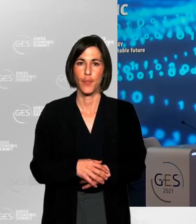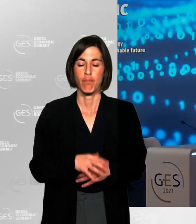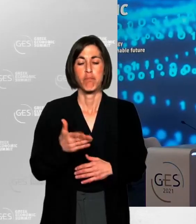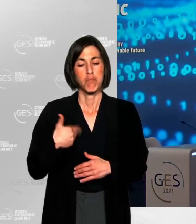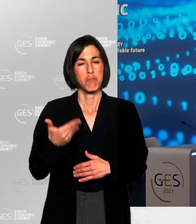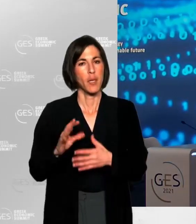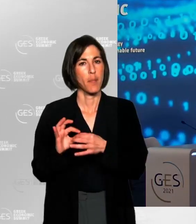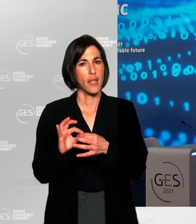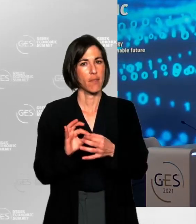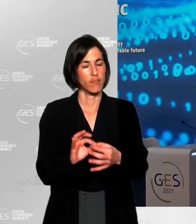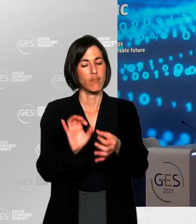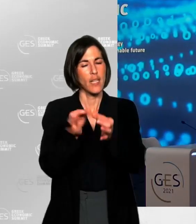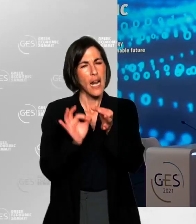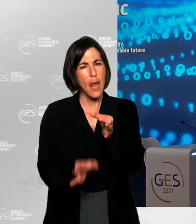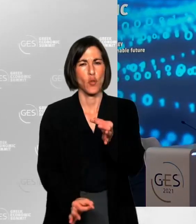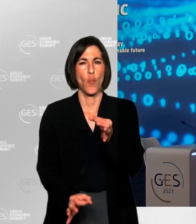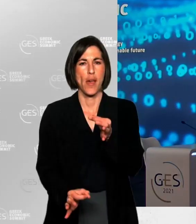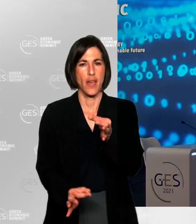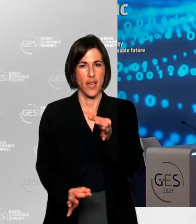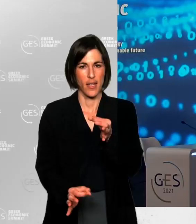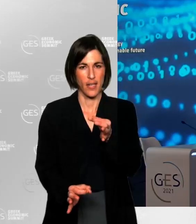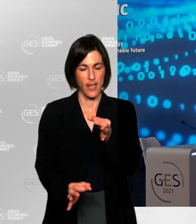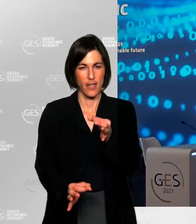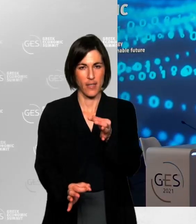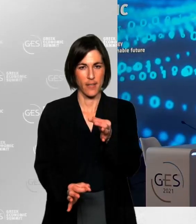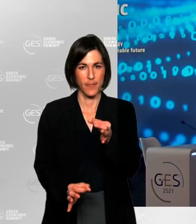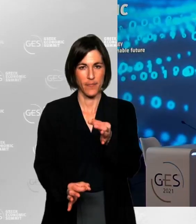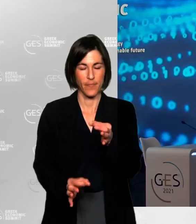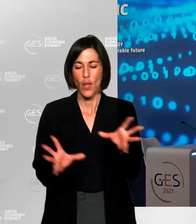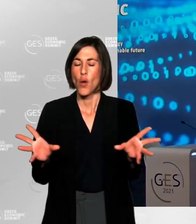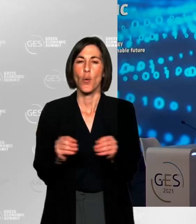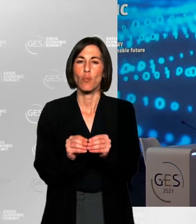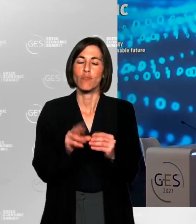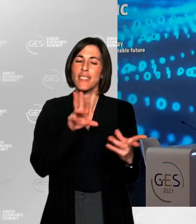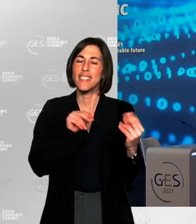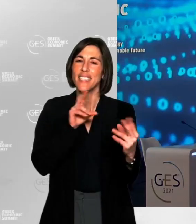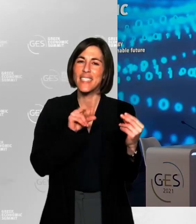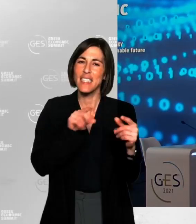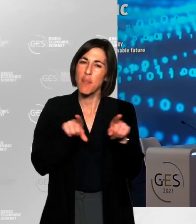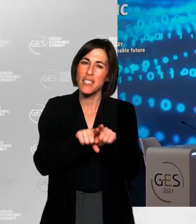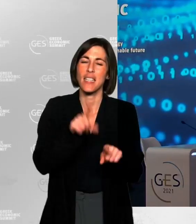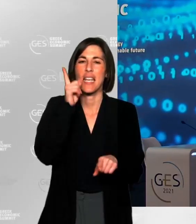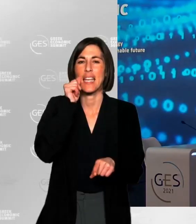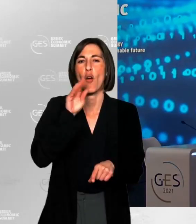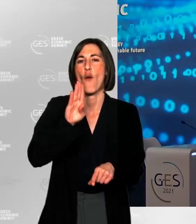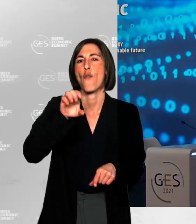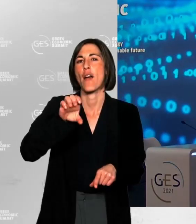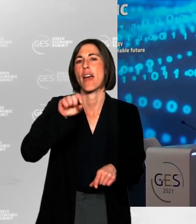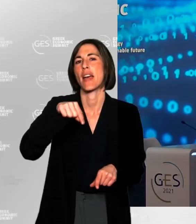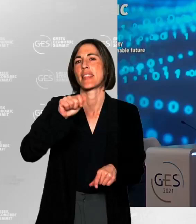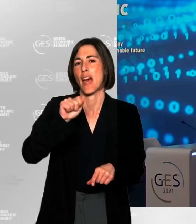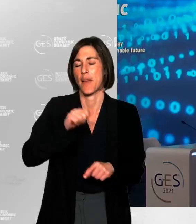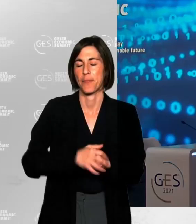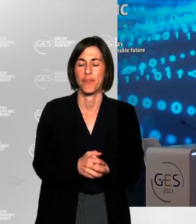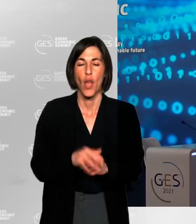do is to talk generally about economic growth and what we need to do to make sure that that growth